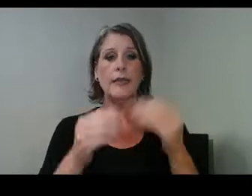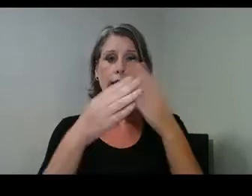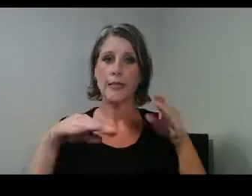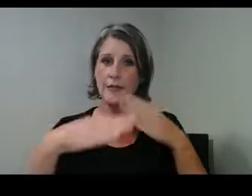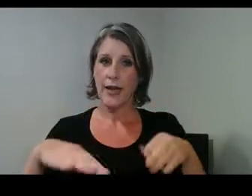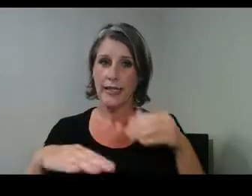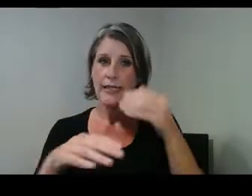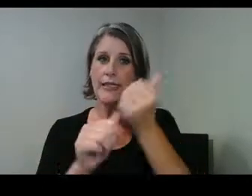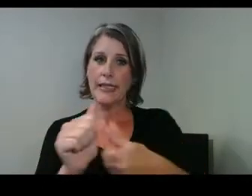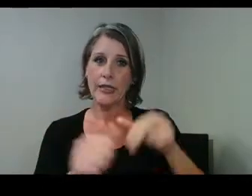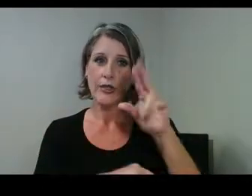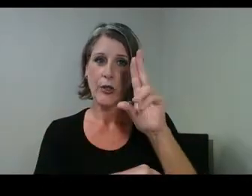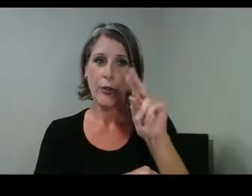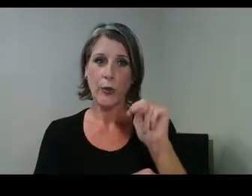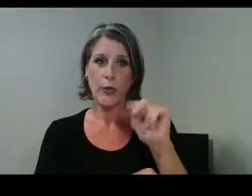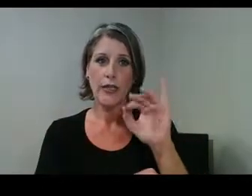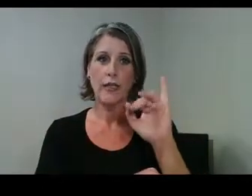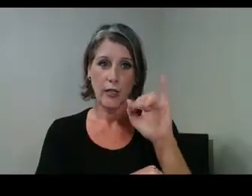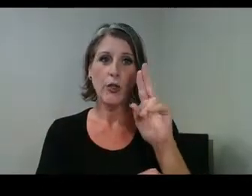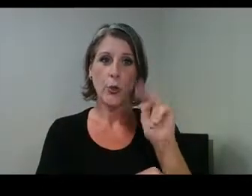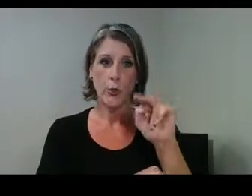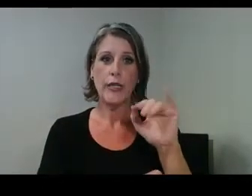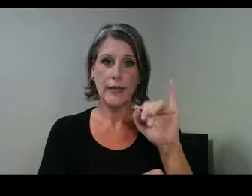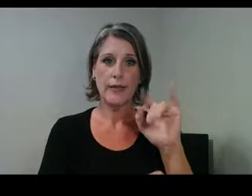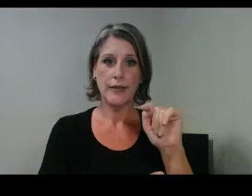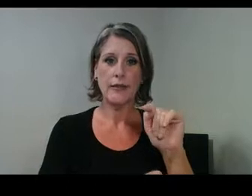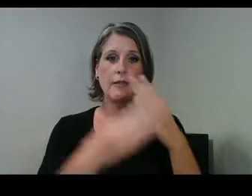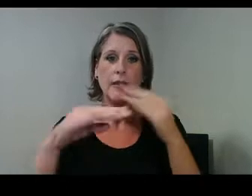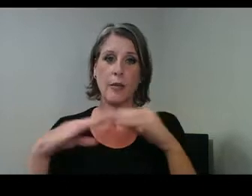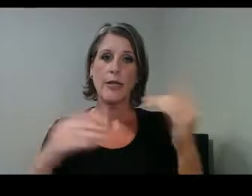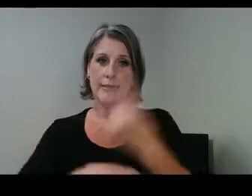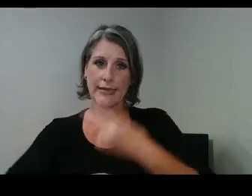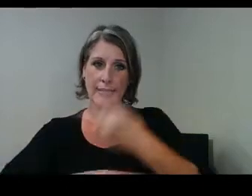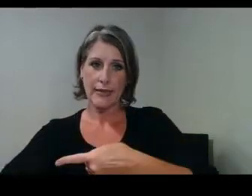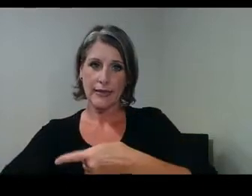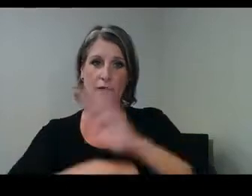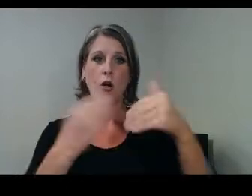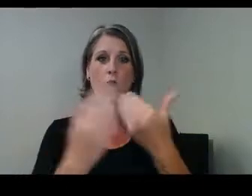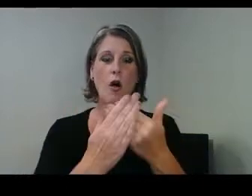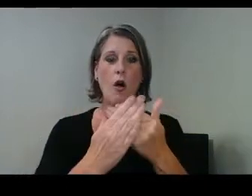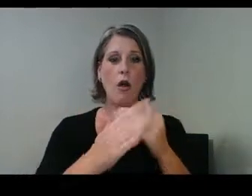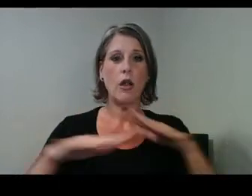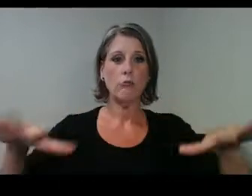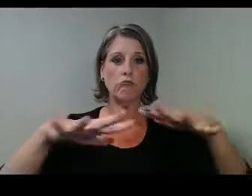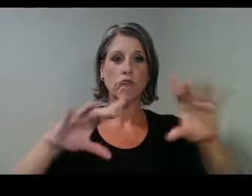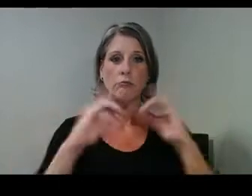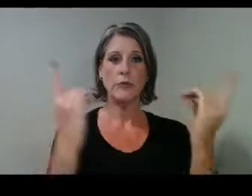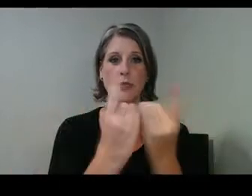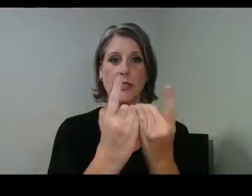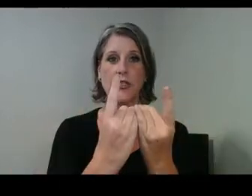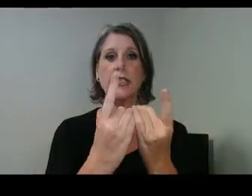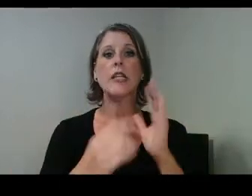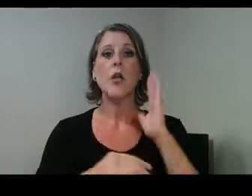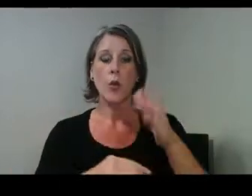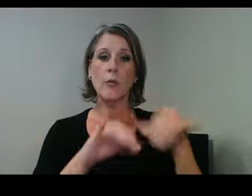units down by days to keep everyone across the district in sync, which will allow for a smooth transition from virtual to